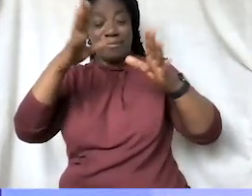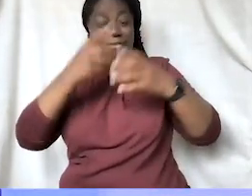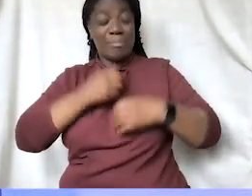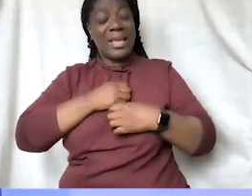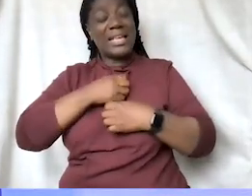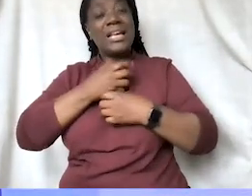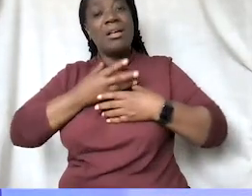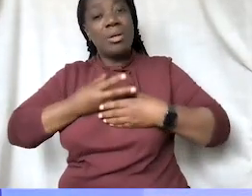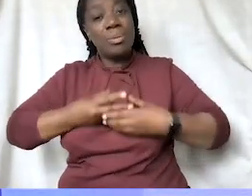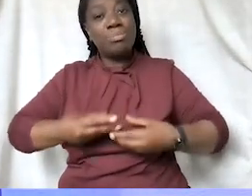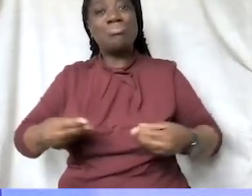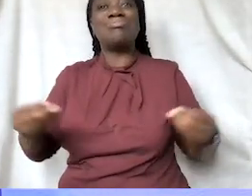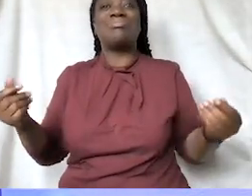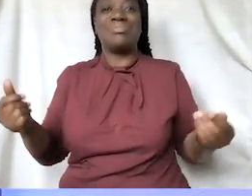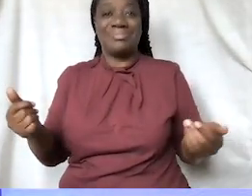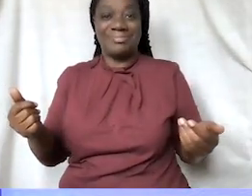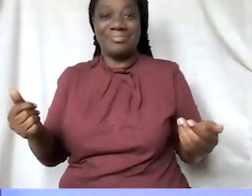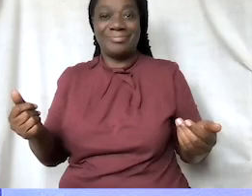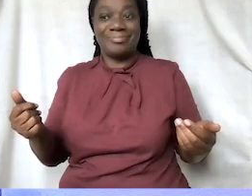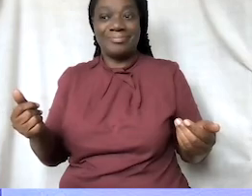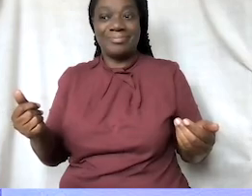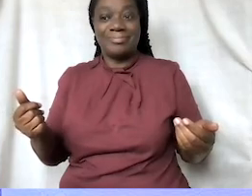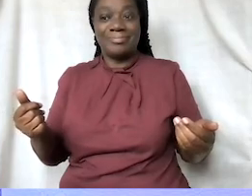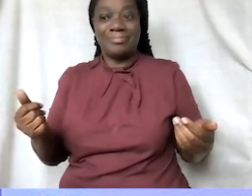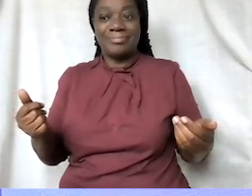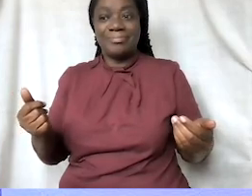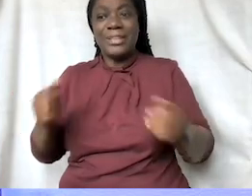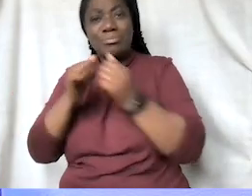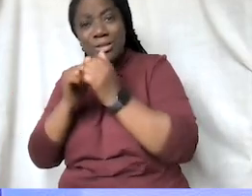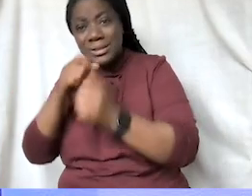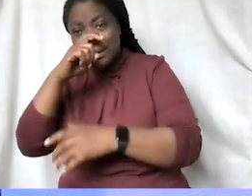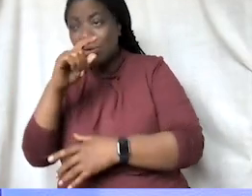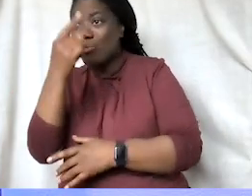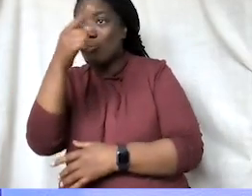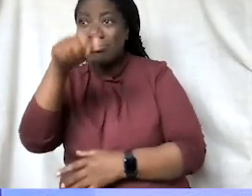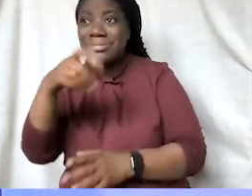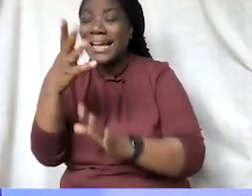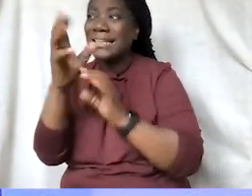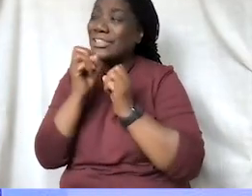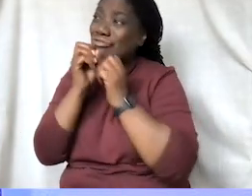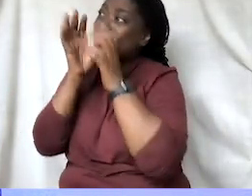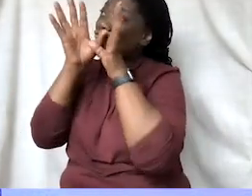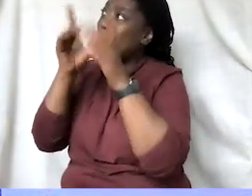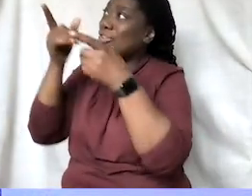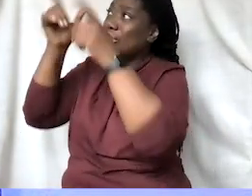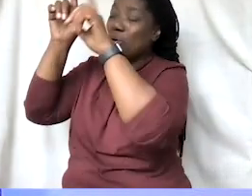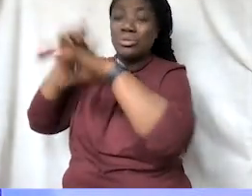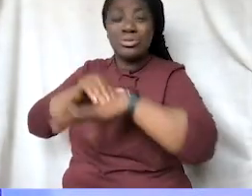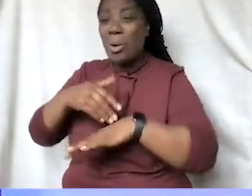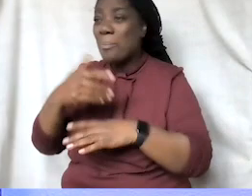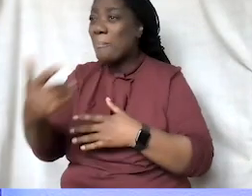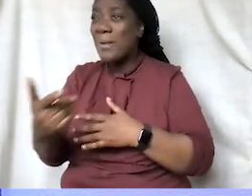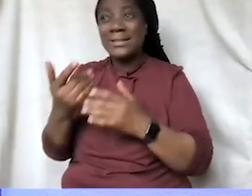Brothers and sisters, tonight, someone needs to cry out to the Lord. It doesn't matter whether or not you